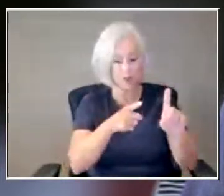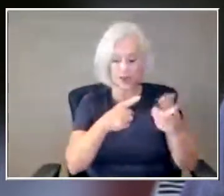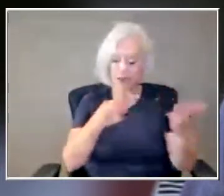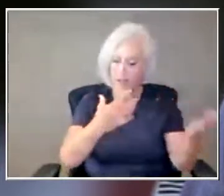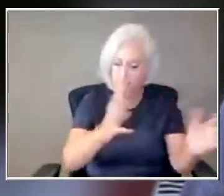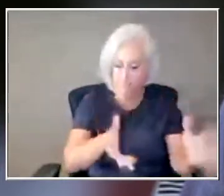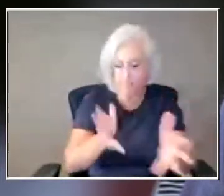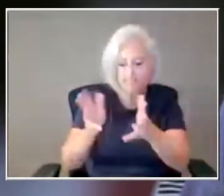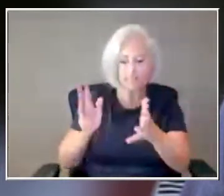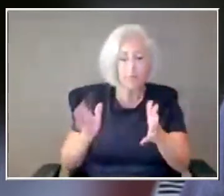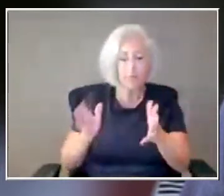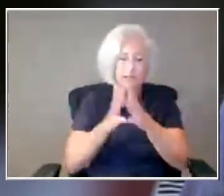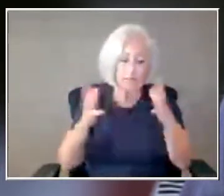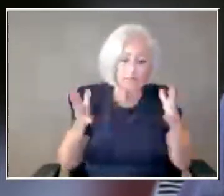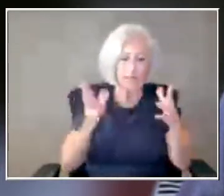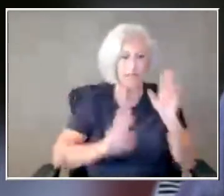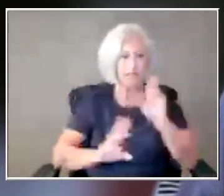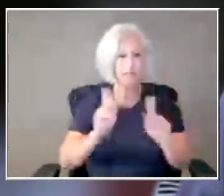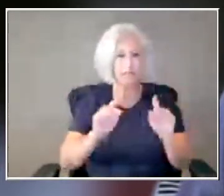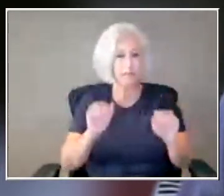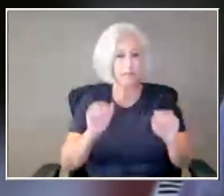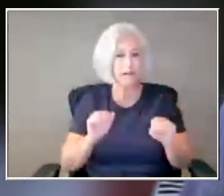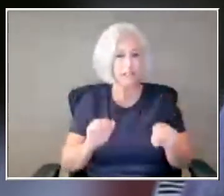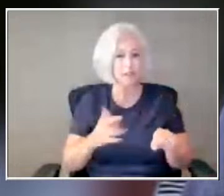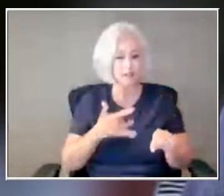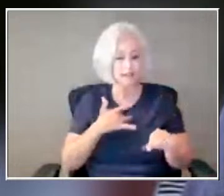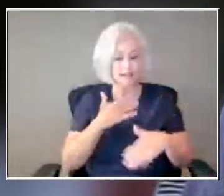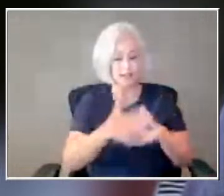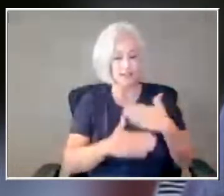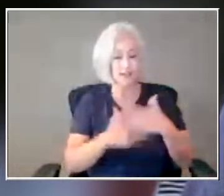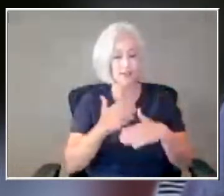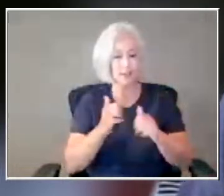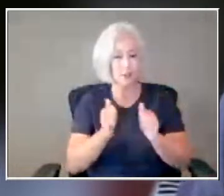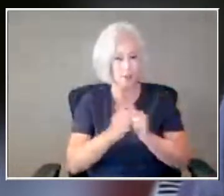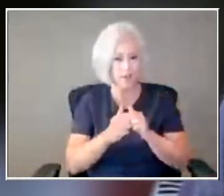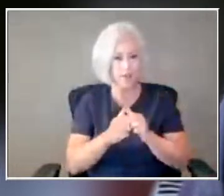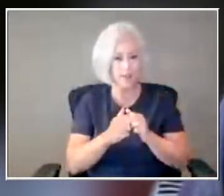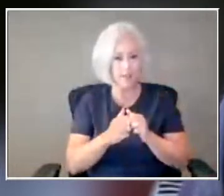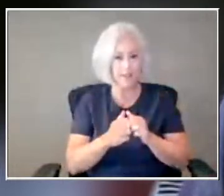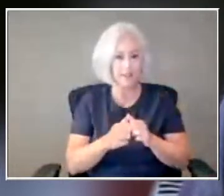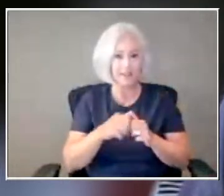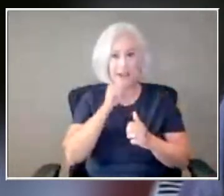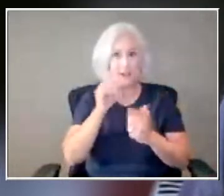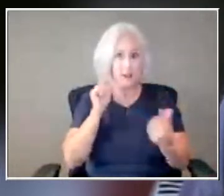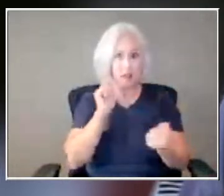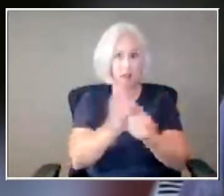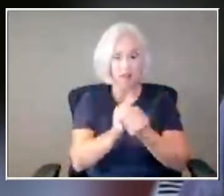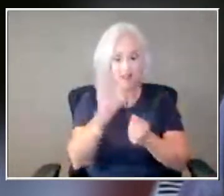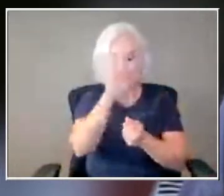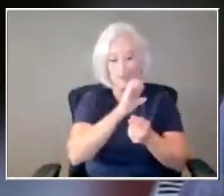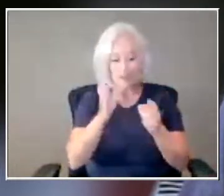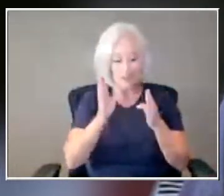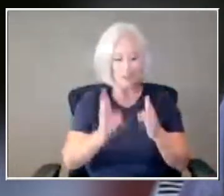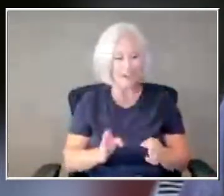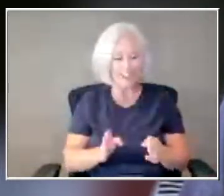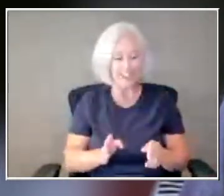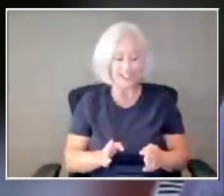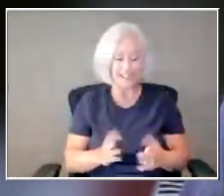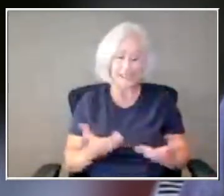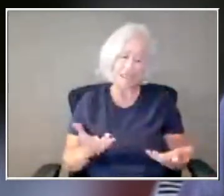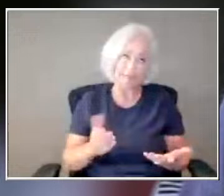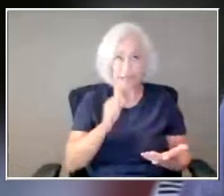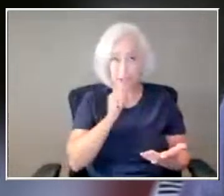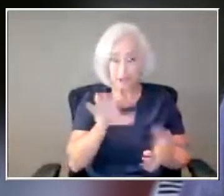many folks that I feel comfortable talking to about. I mean, I don't come up with strangers on the street sometimes and start talking,